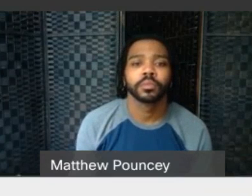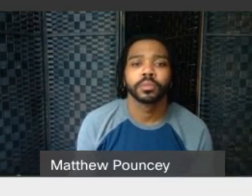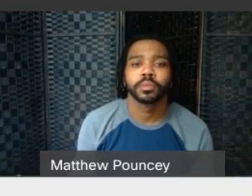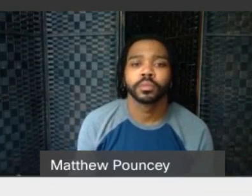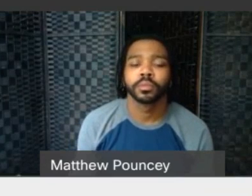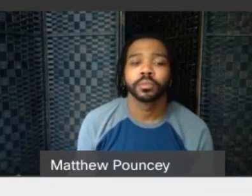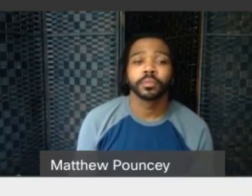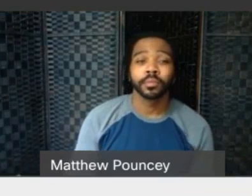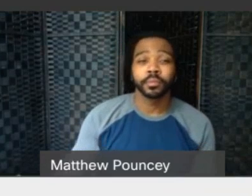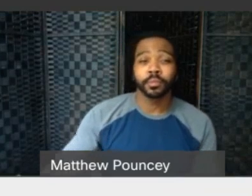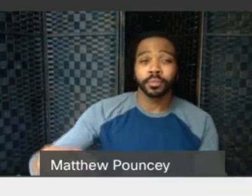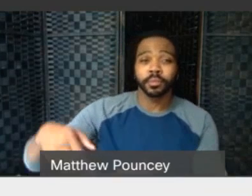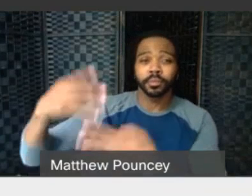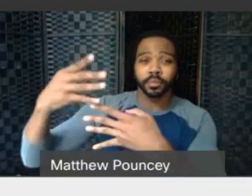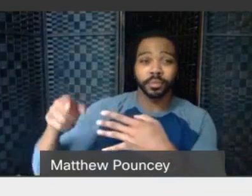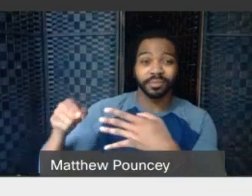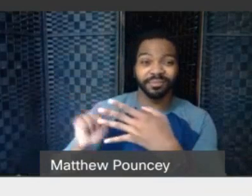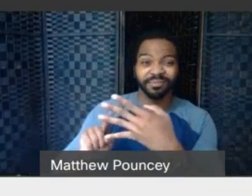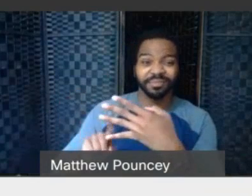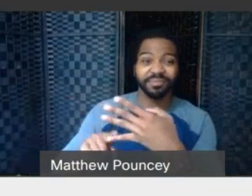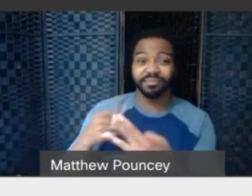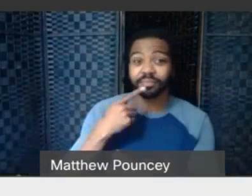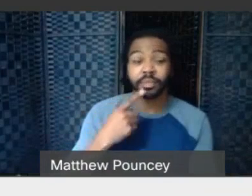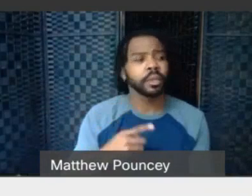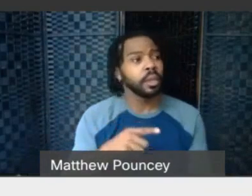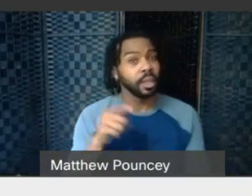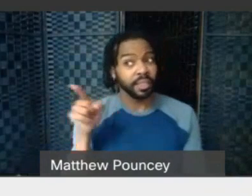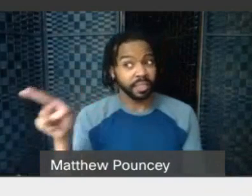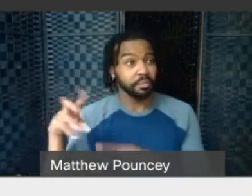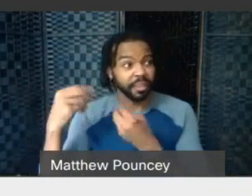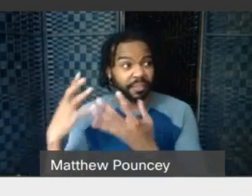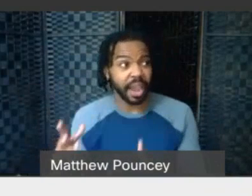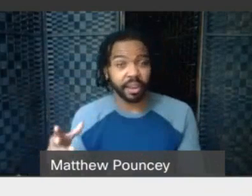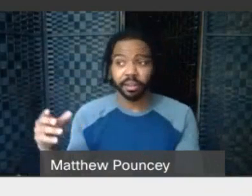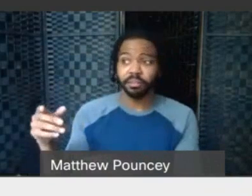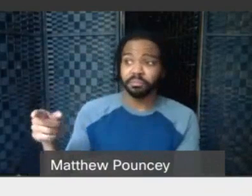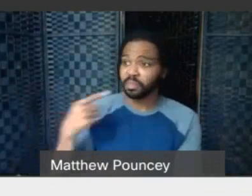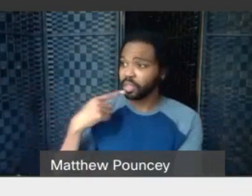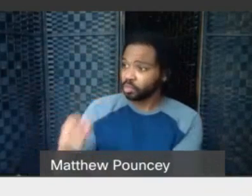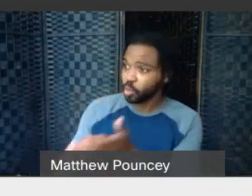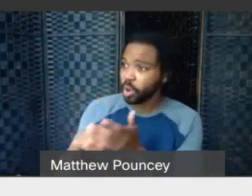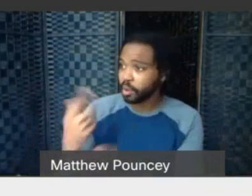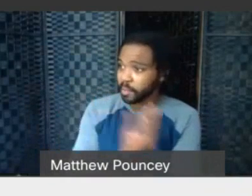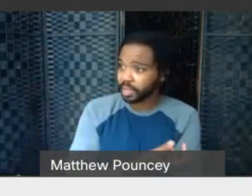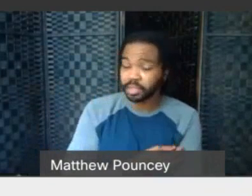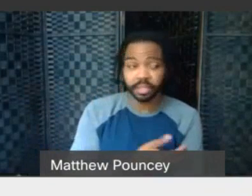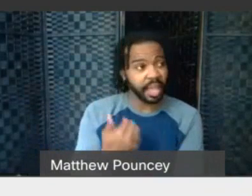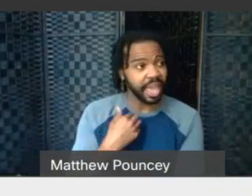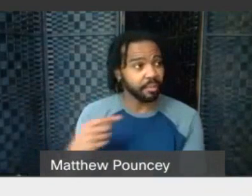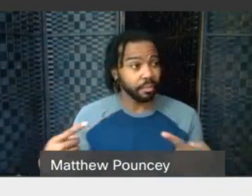Did the provider that made staff vaccinations mandatory have a problem of staff resigning? I don't believe